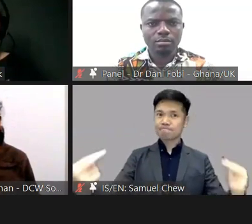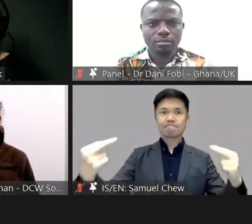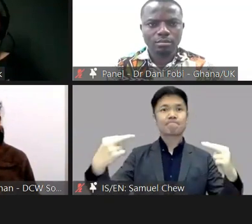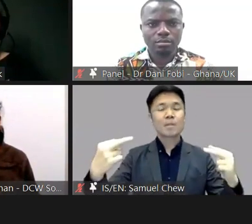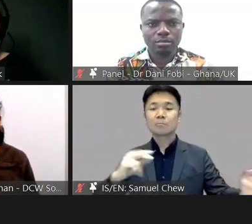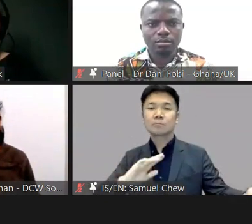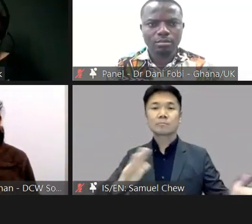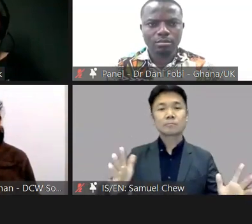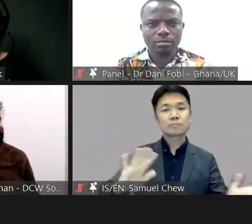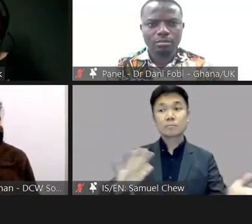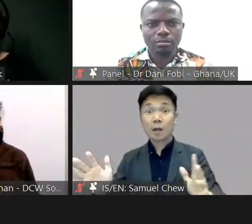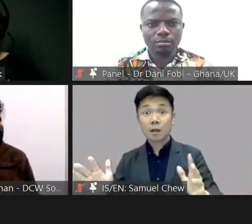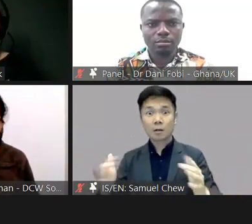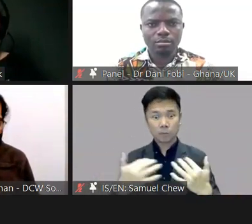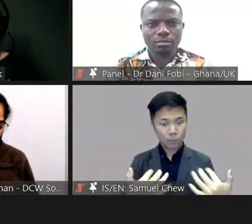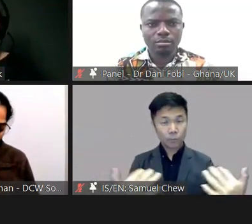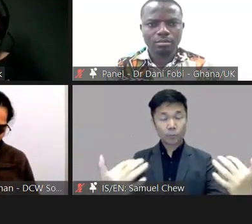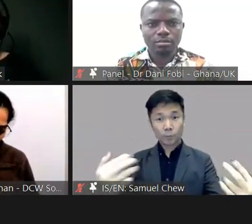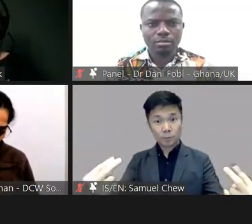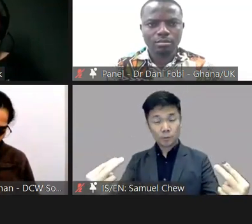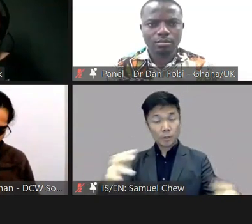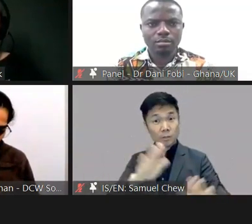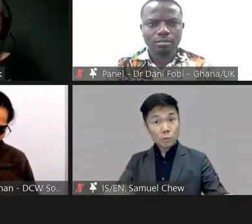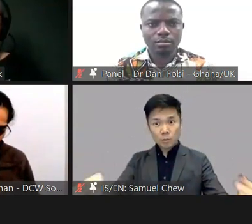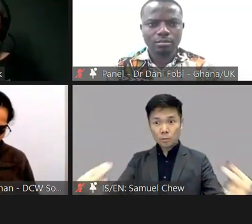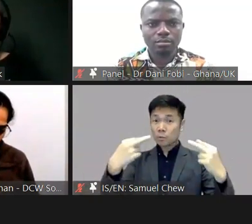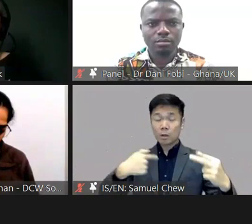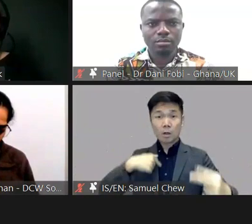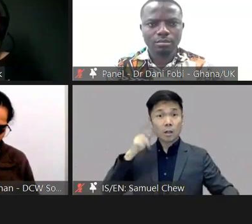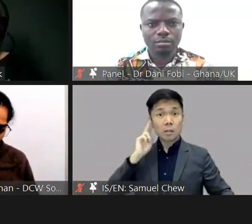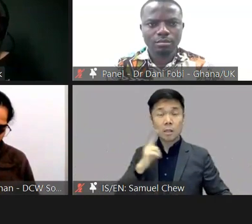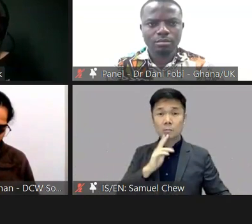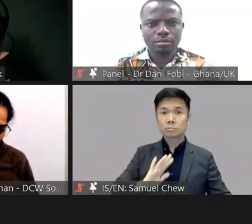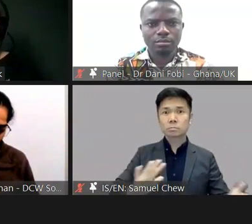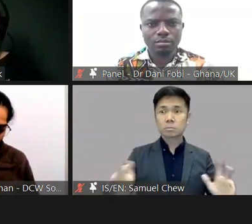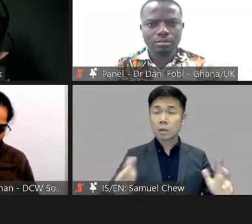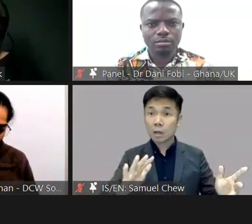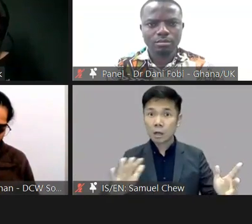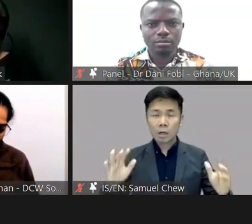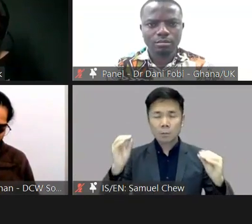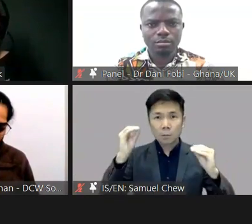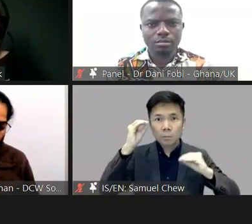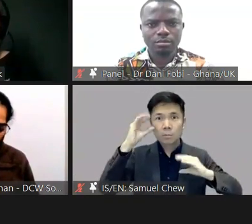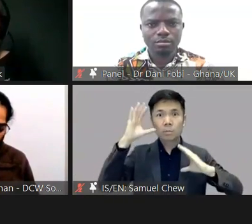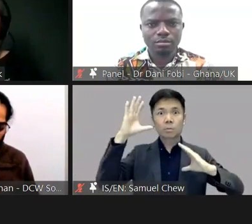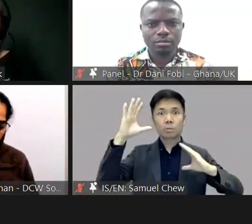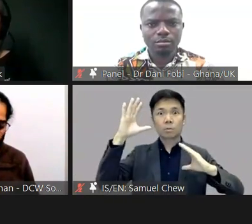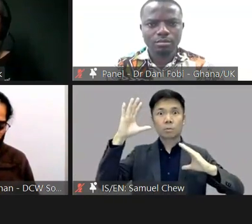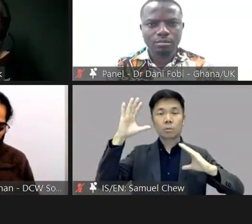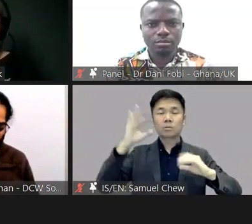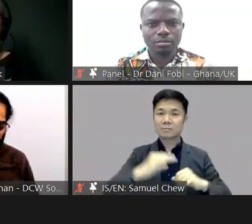Because even me, when I became deaf and I joined the deaf school, I hadn't seen any deaf role model or any deaf adults there who was